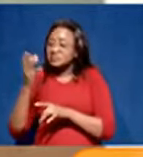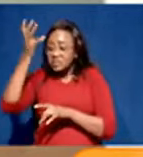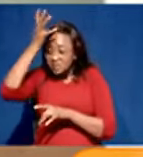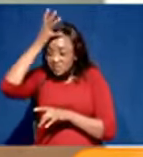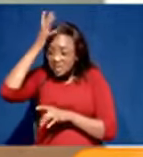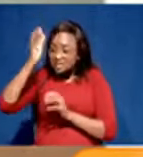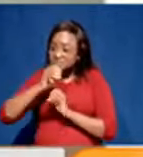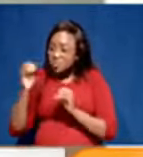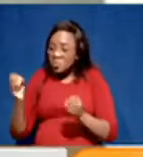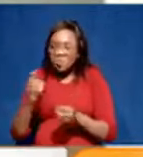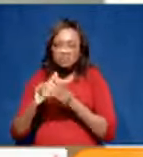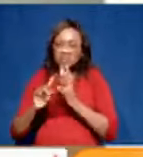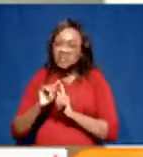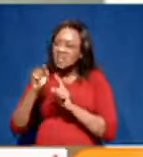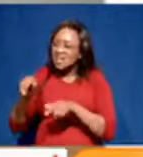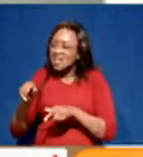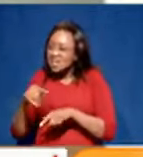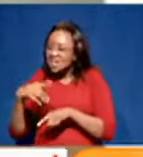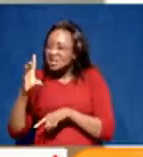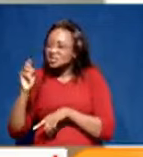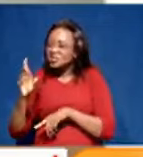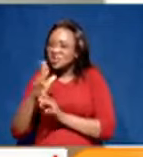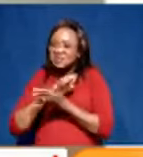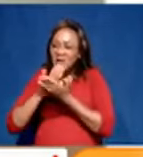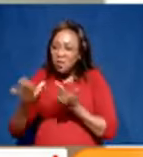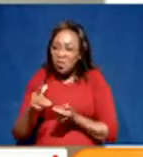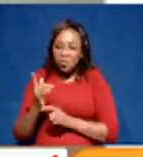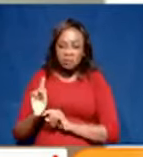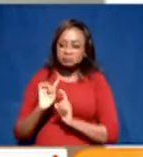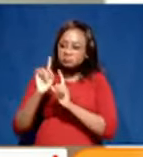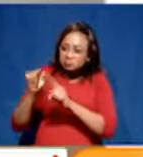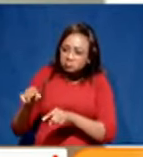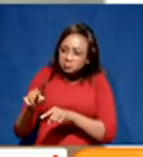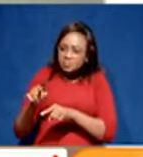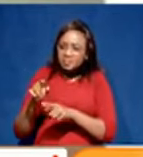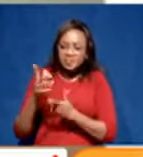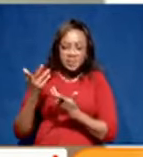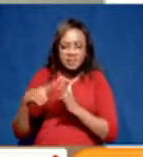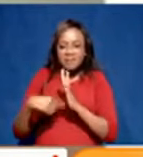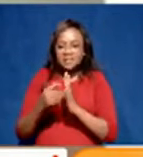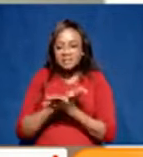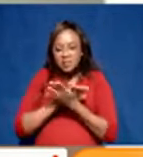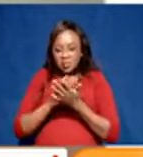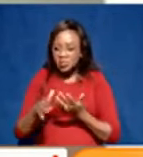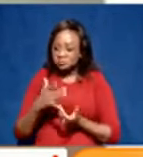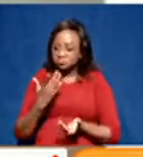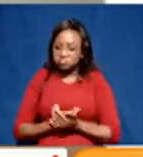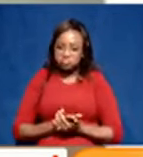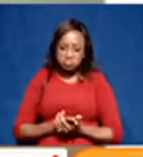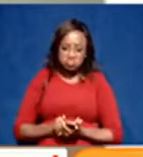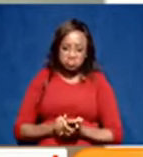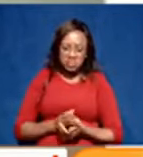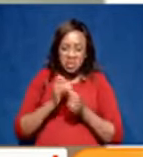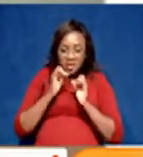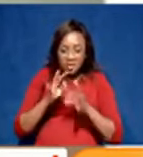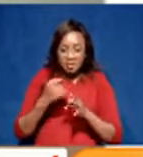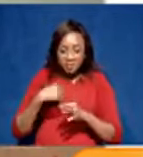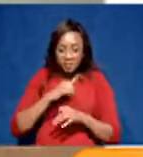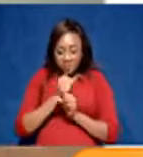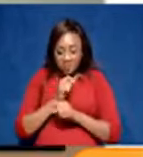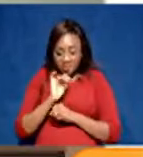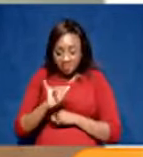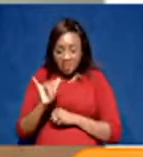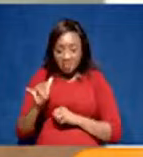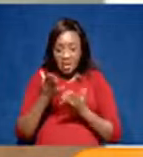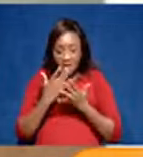was missing, or equipment, they were told to move elsewhere. If we make this available at the lowest level of service, at the dispensary, people will be